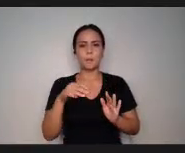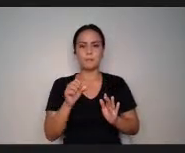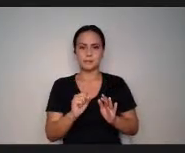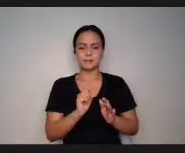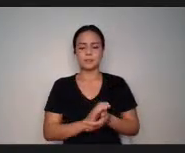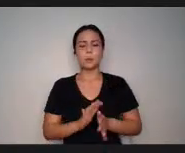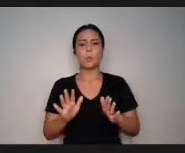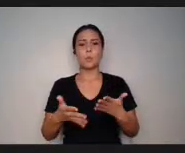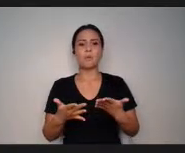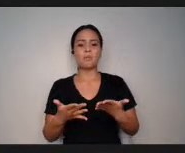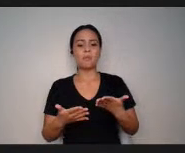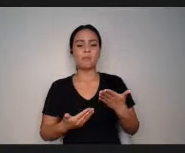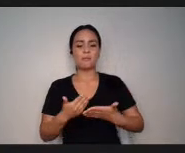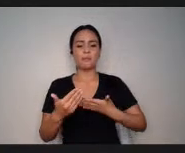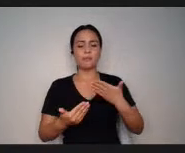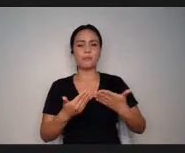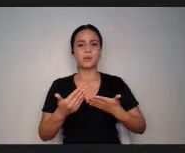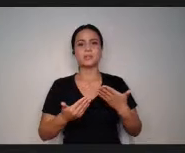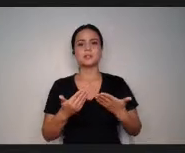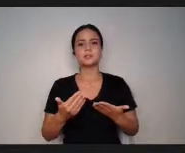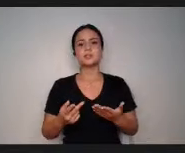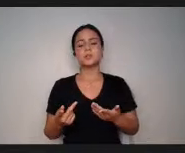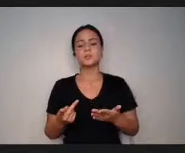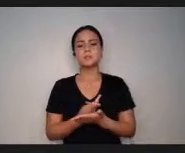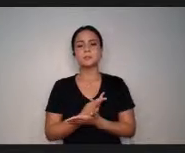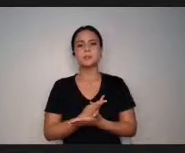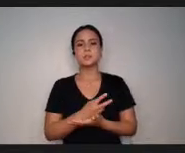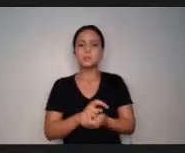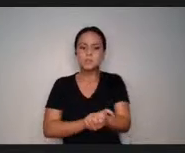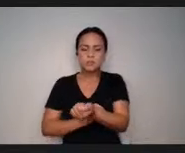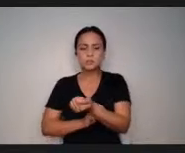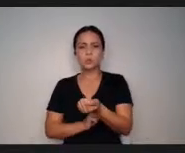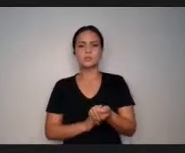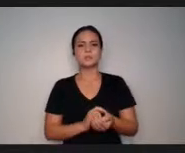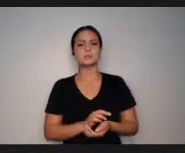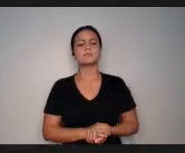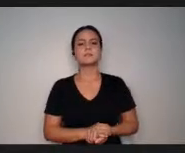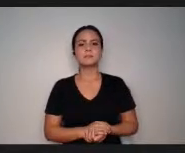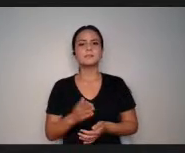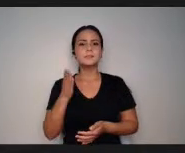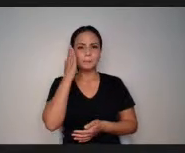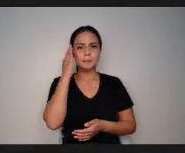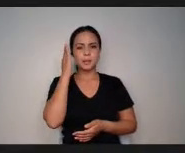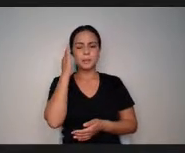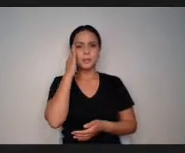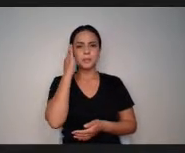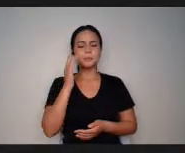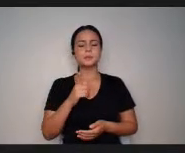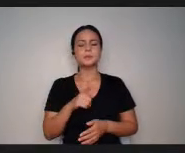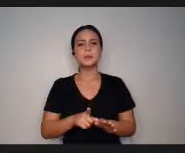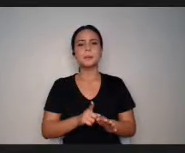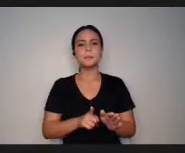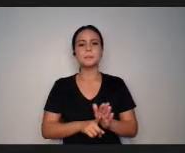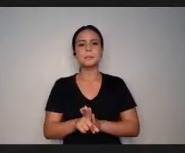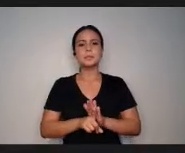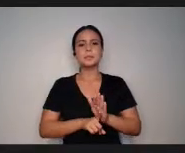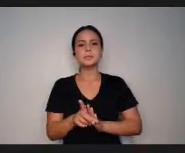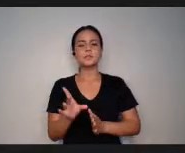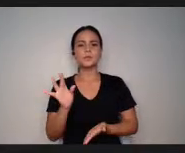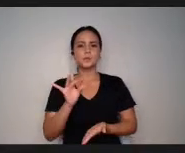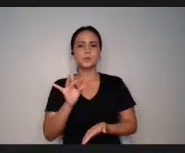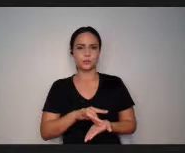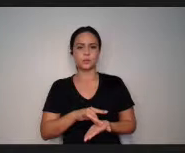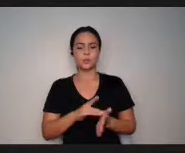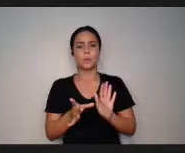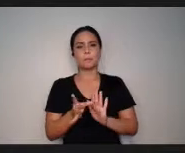stressors, you know, we know from research that they affect, as I've mentioned, cardiovascular disease, job